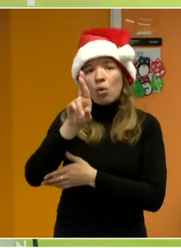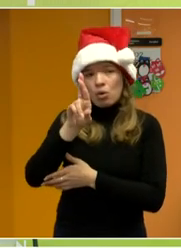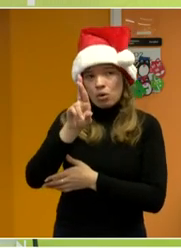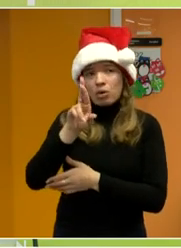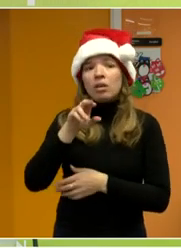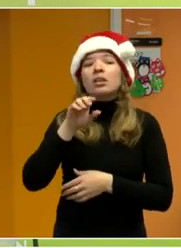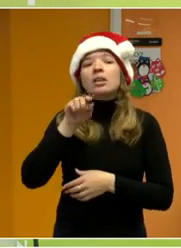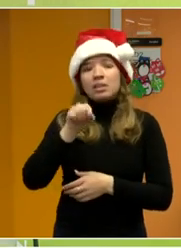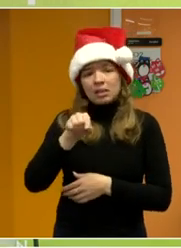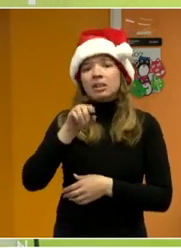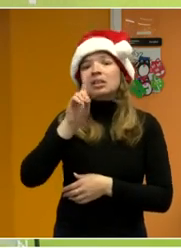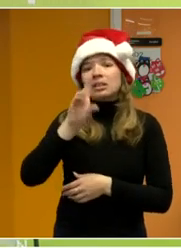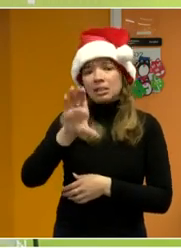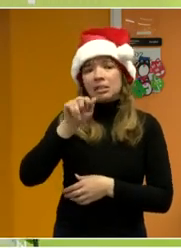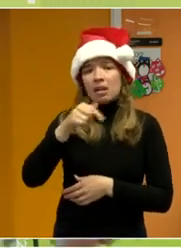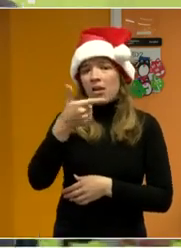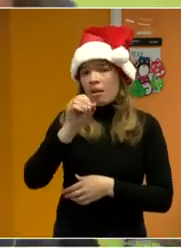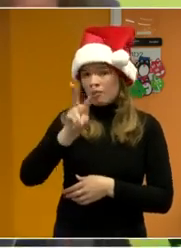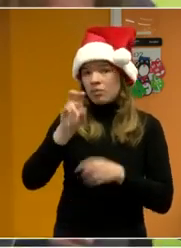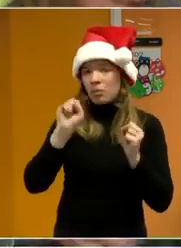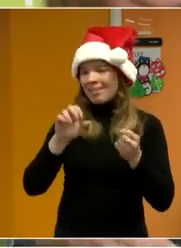ONES office.